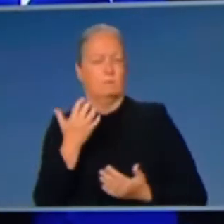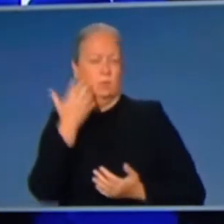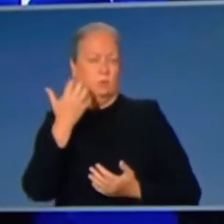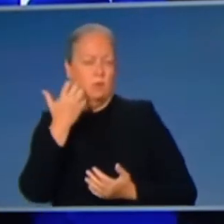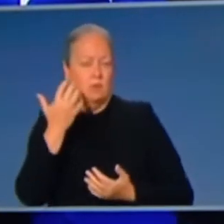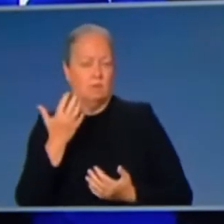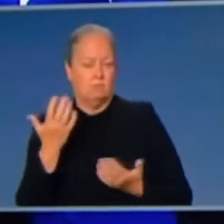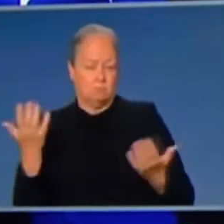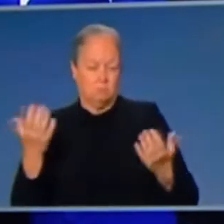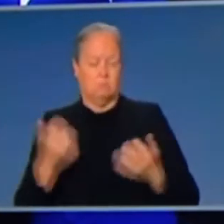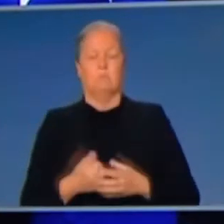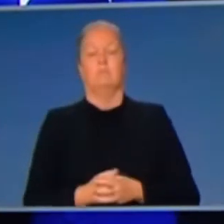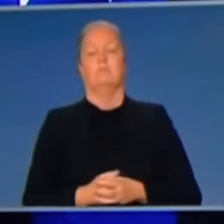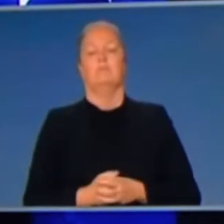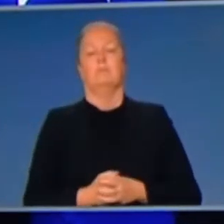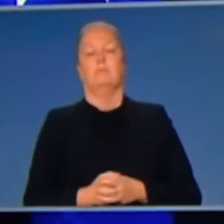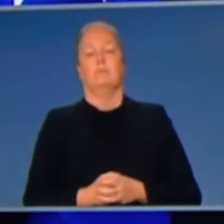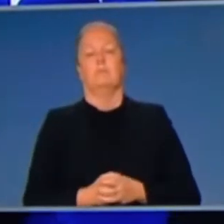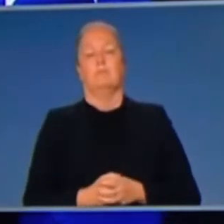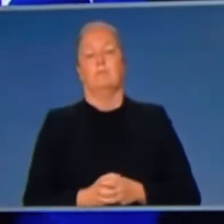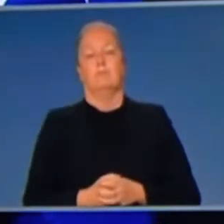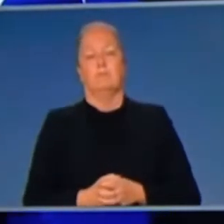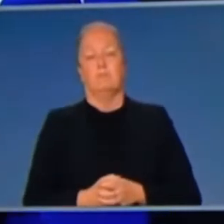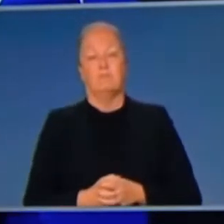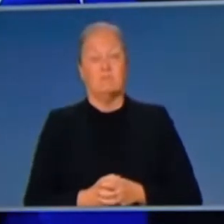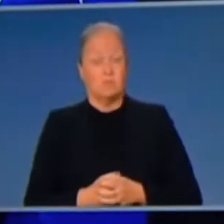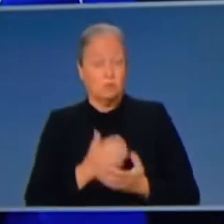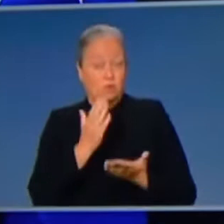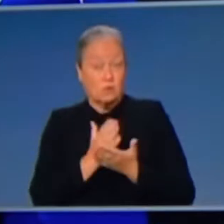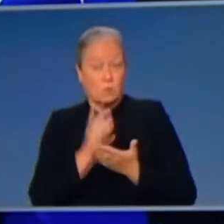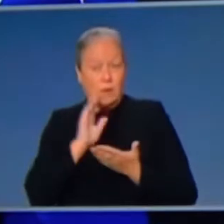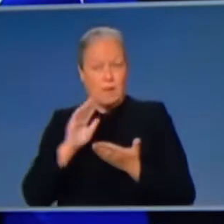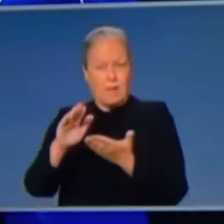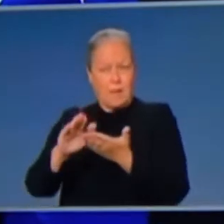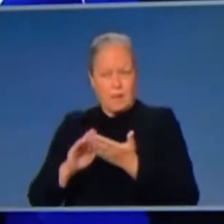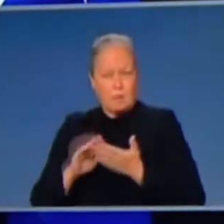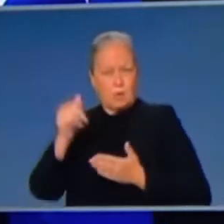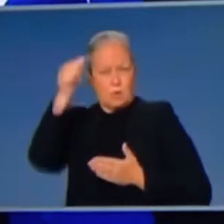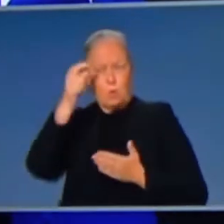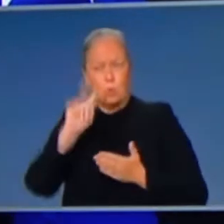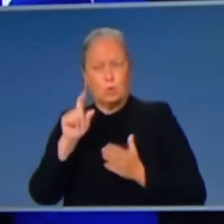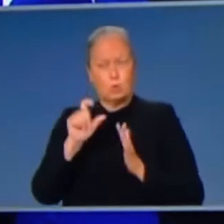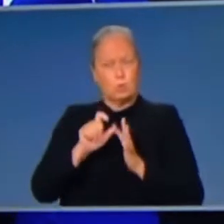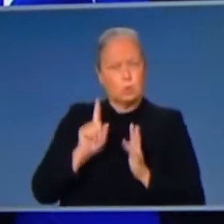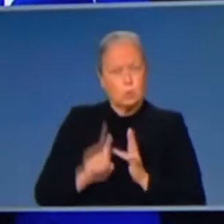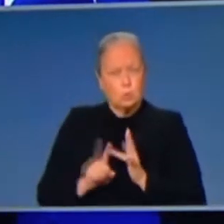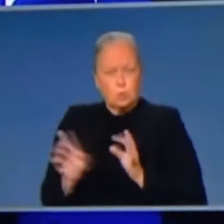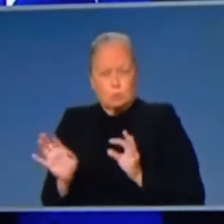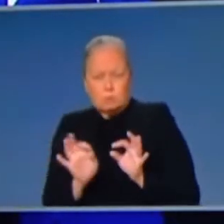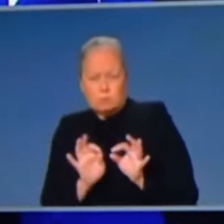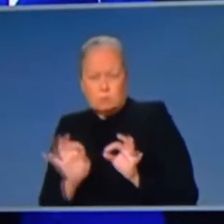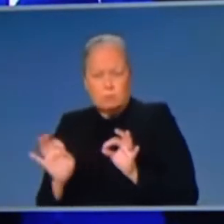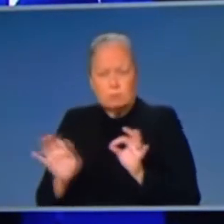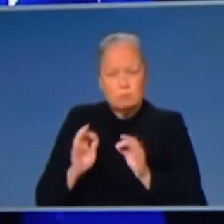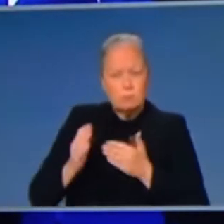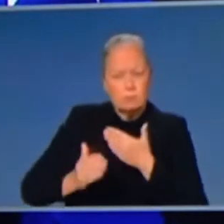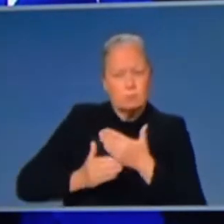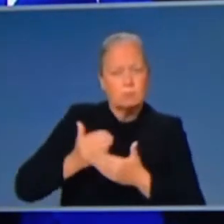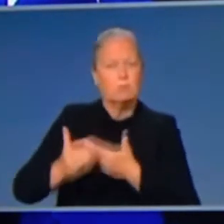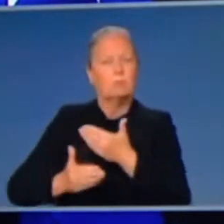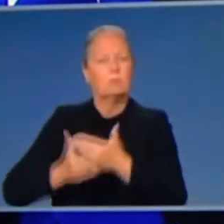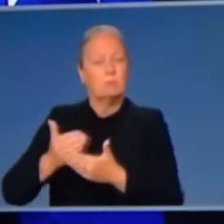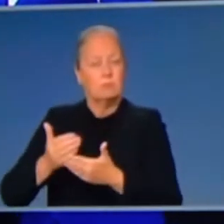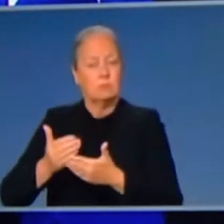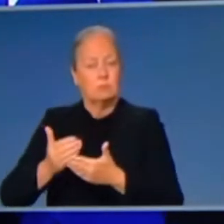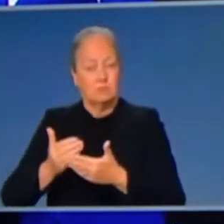this modelling. It will help us plan the way out. For now, and certainly over the